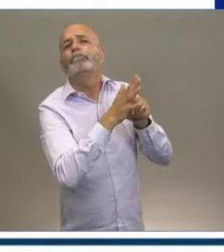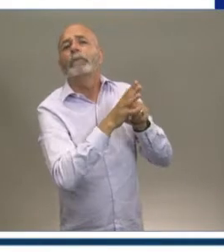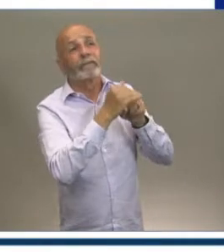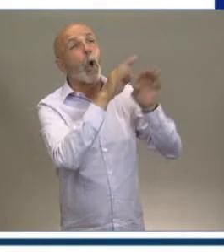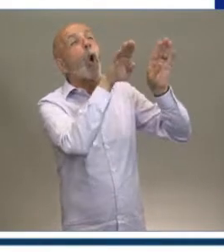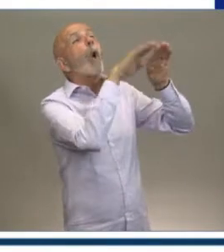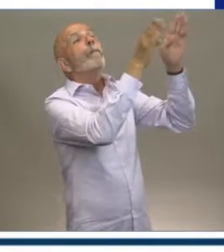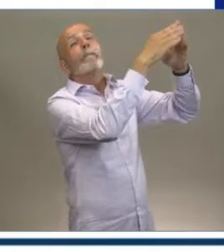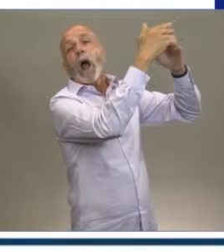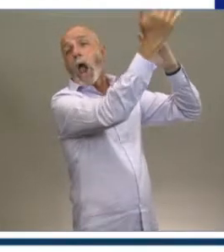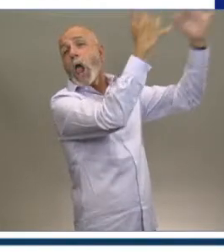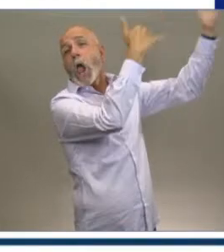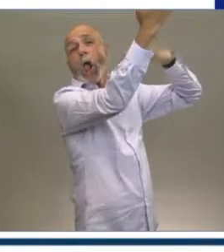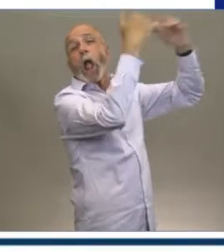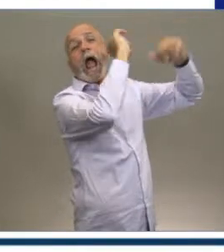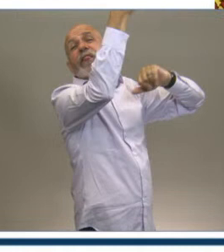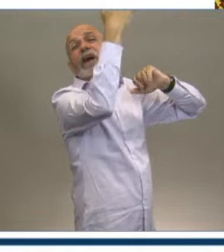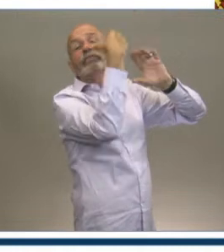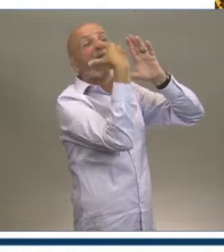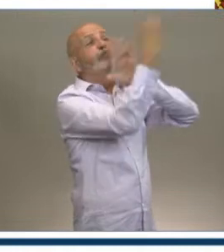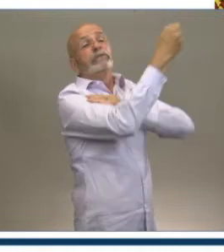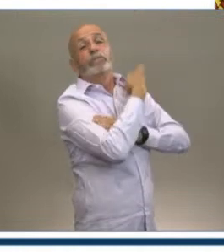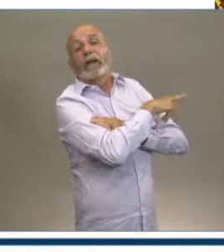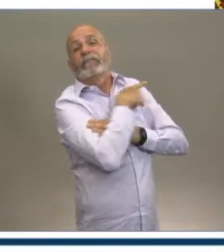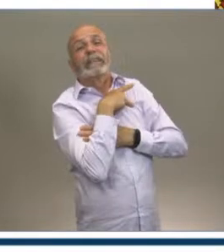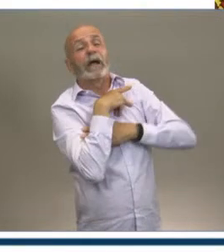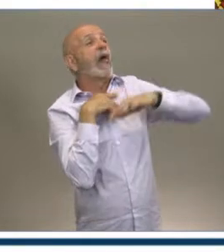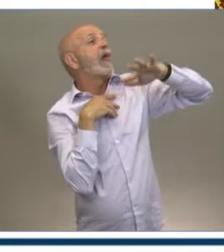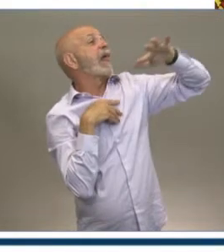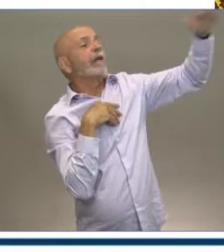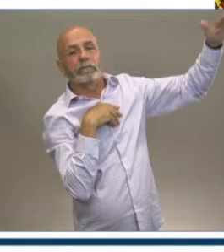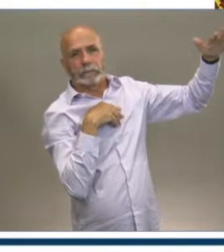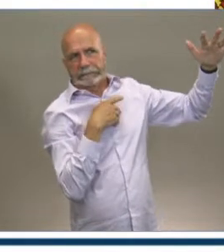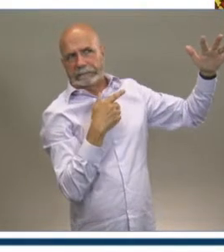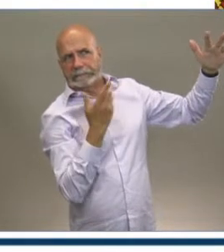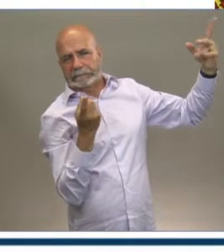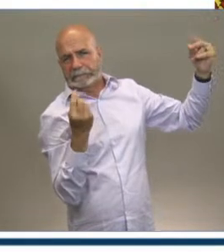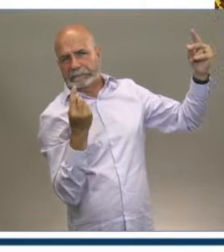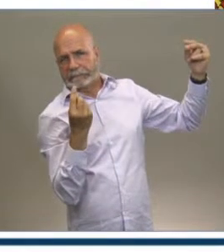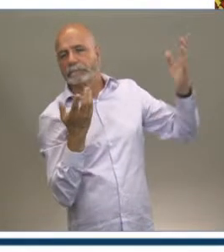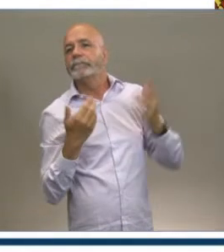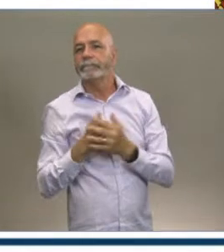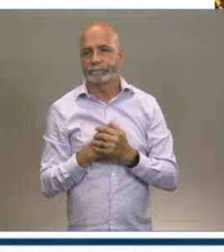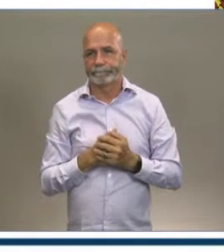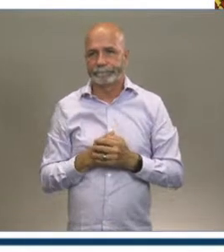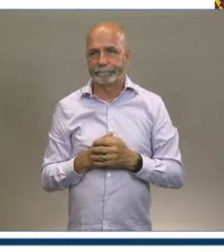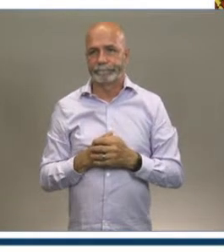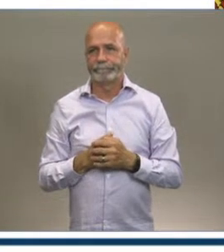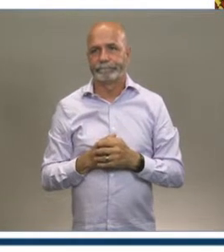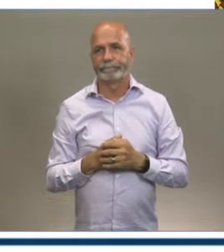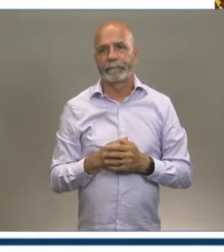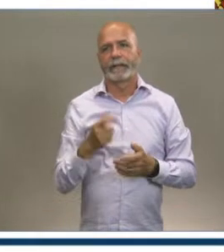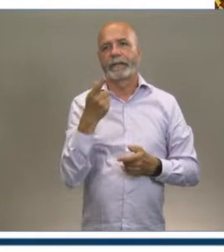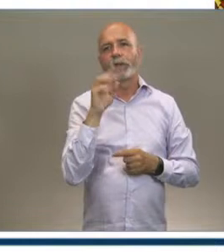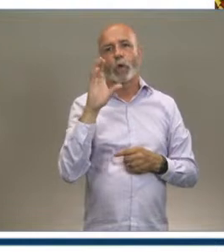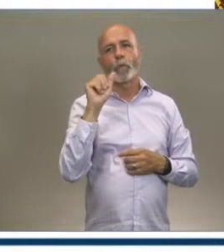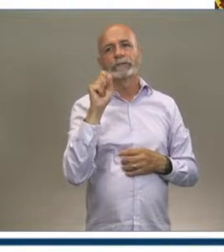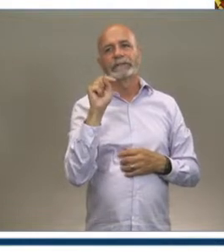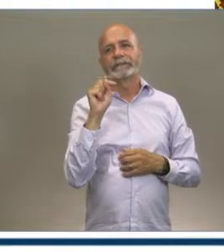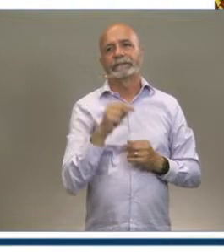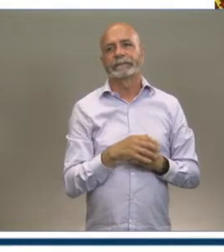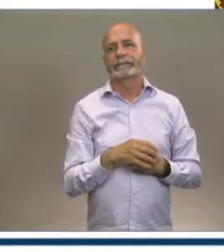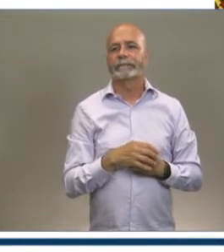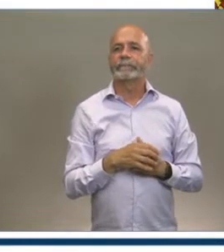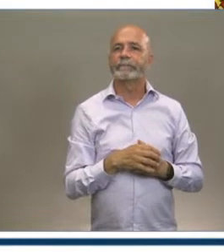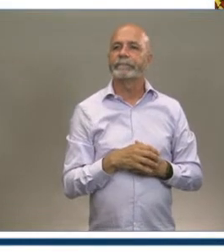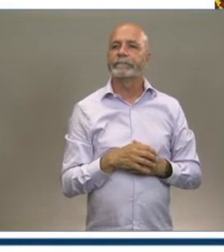rest of Atlantic Canada. Next, we'll go to Lindsay Armstrong with the Coast. Thank you. Premier, you said your decision on these